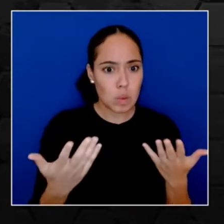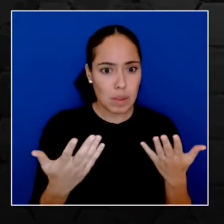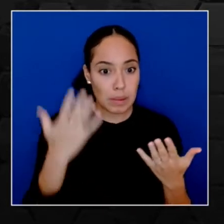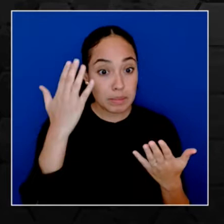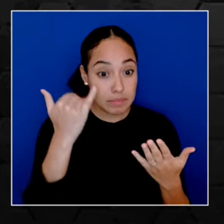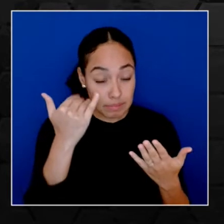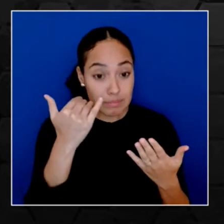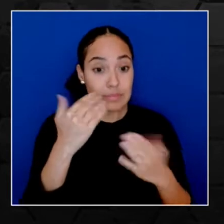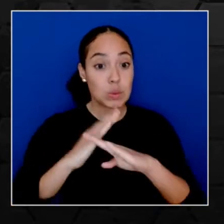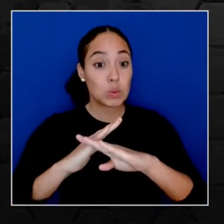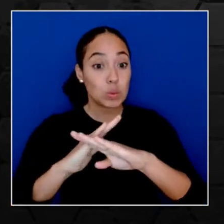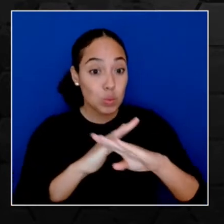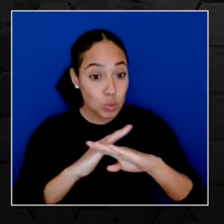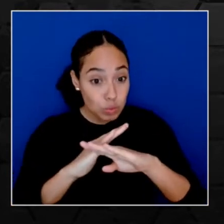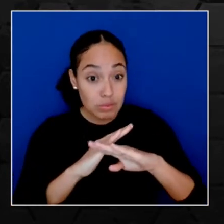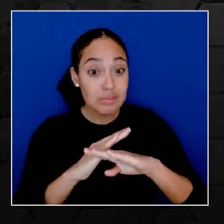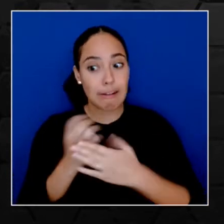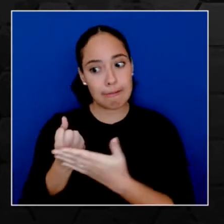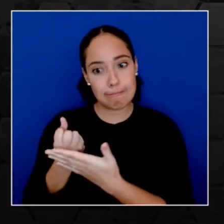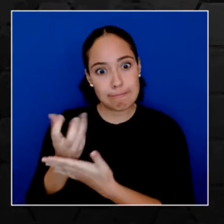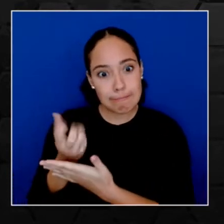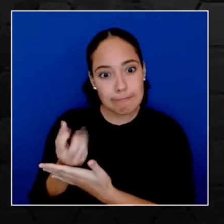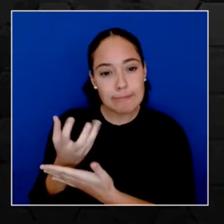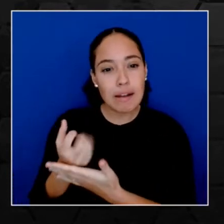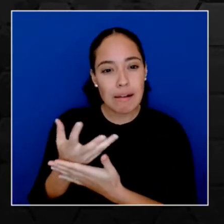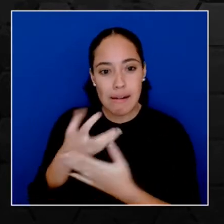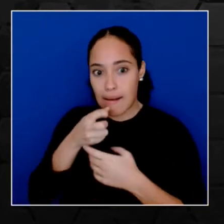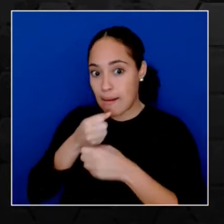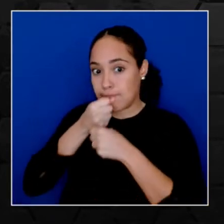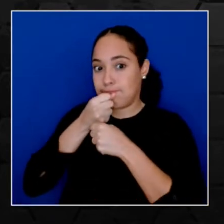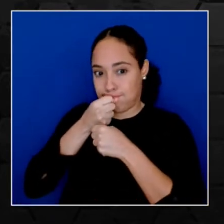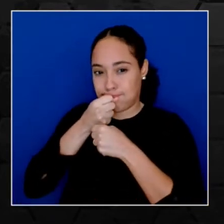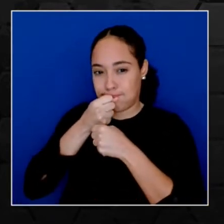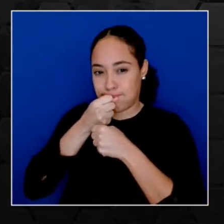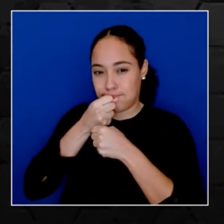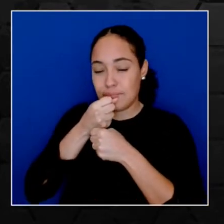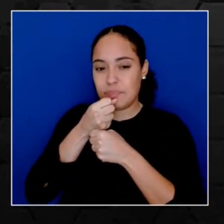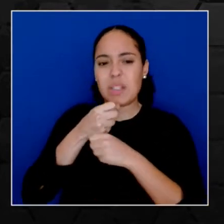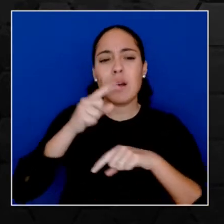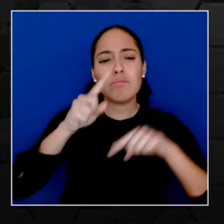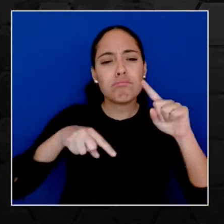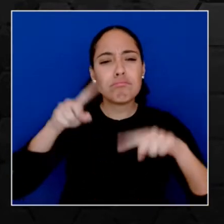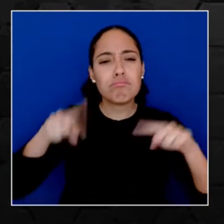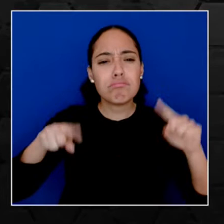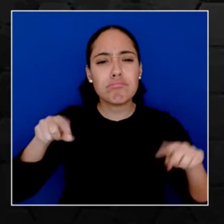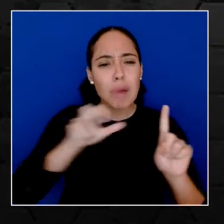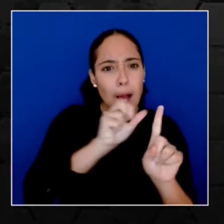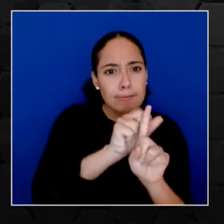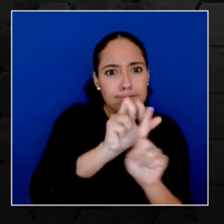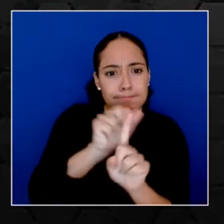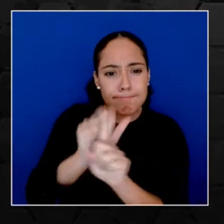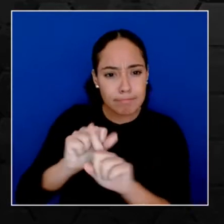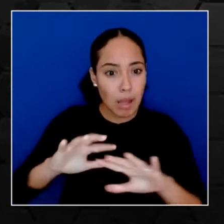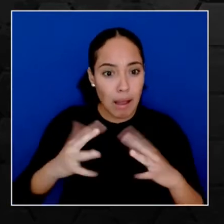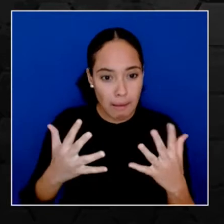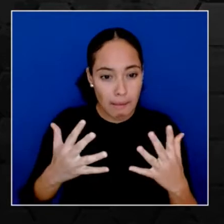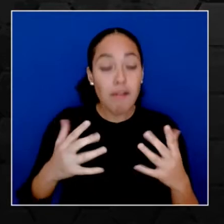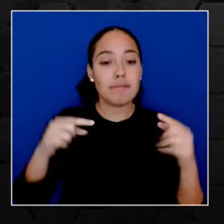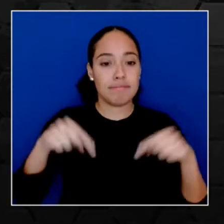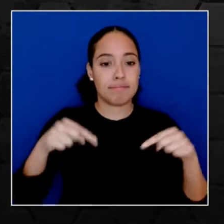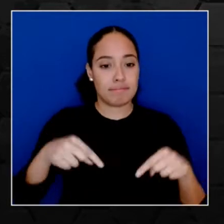scanning, DNA, all in many levels. And today we'll talk about biometrics in some simple level, if you don't mind.